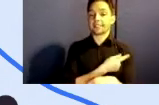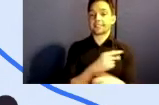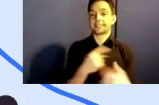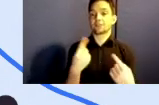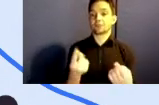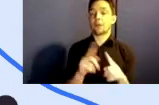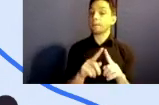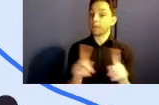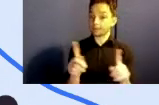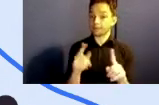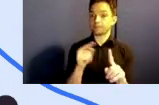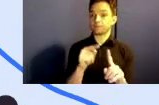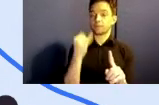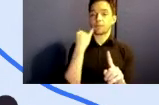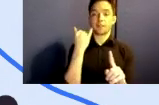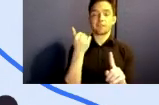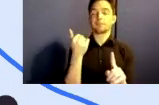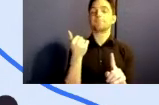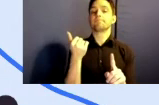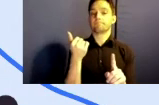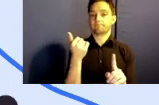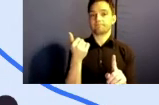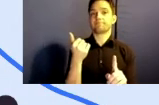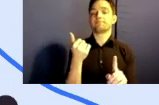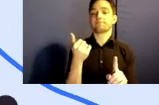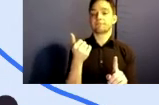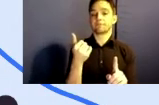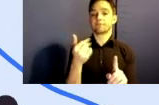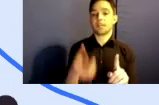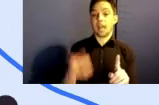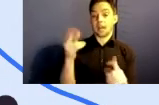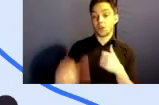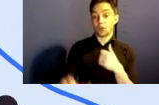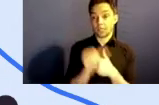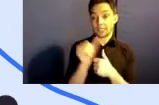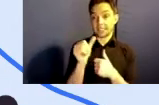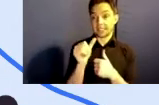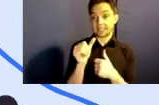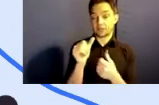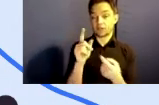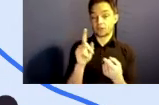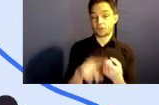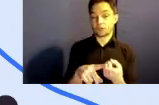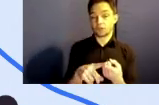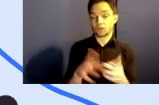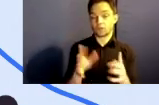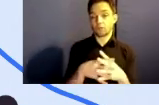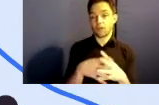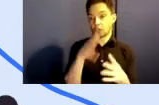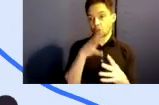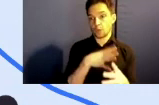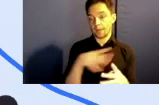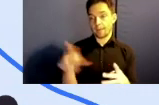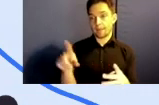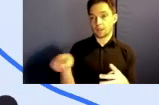However, if there is a very high risk to a pregnant woman,